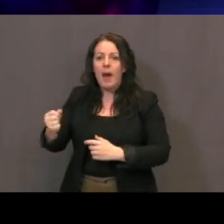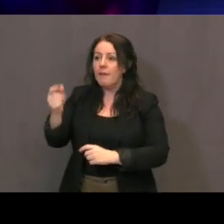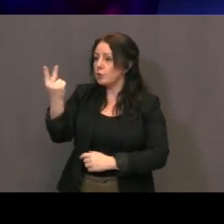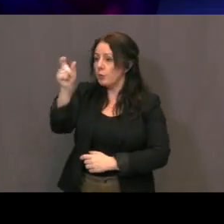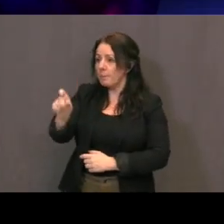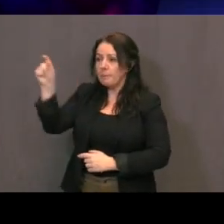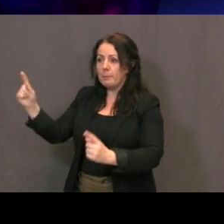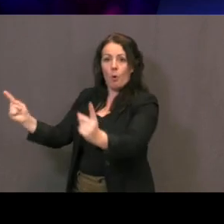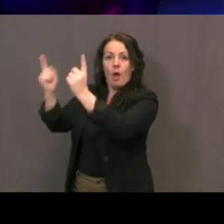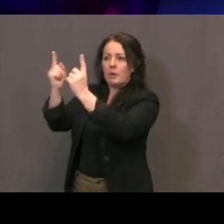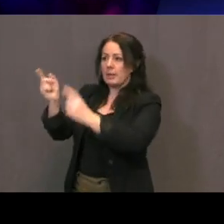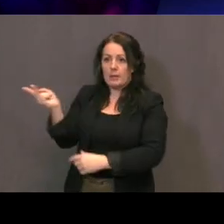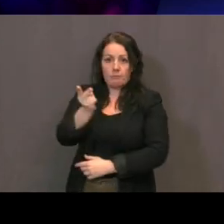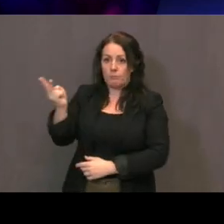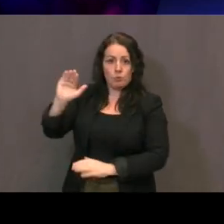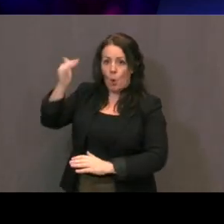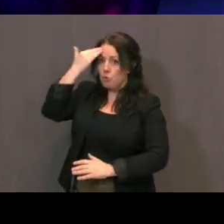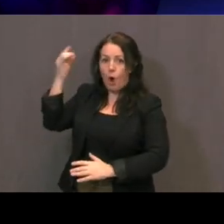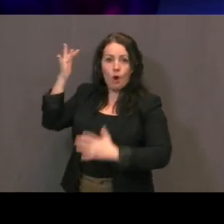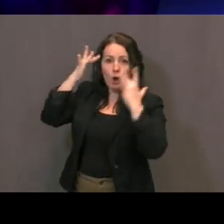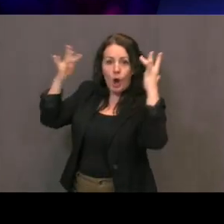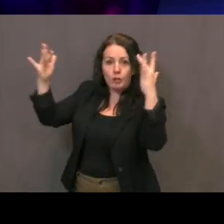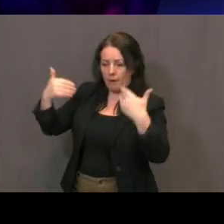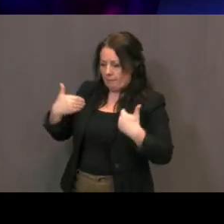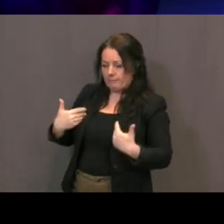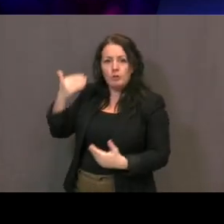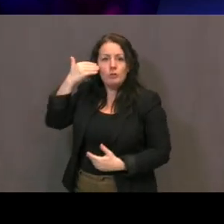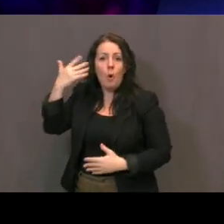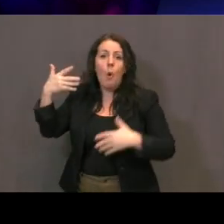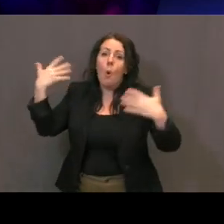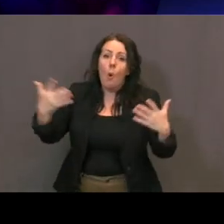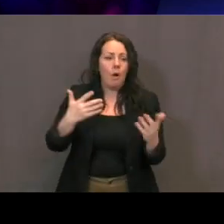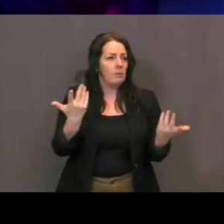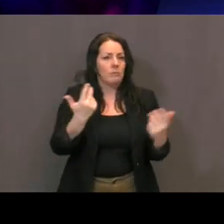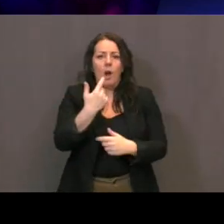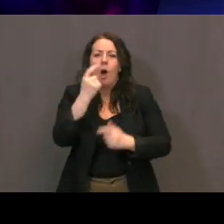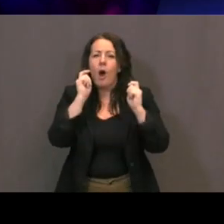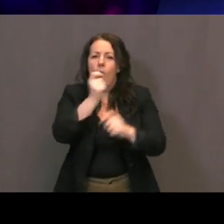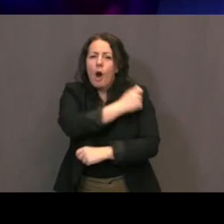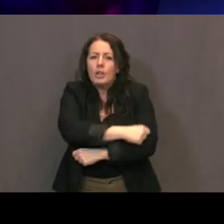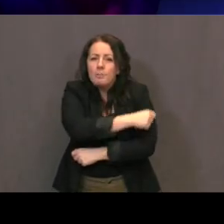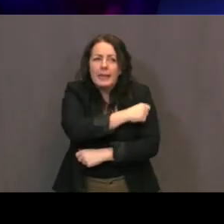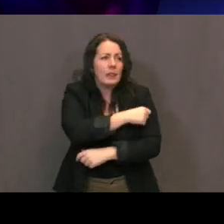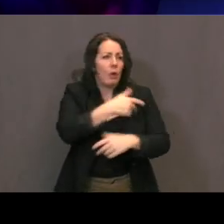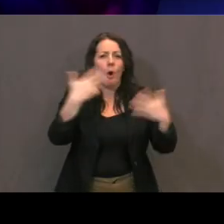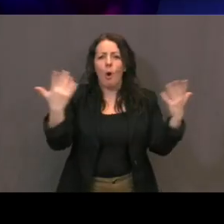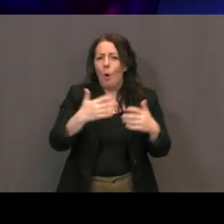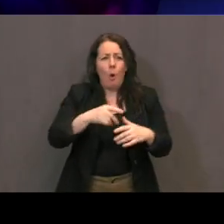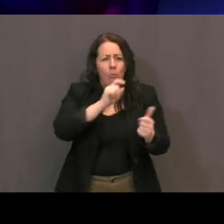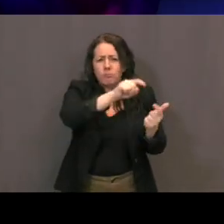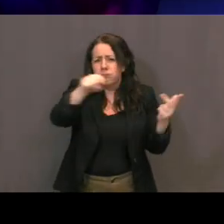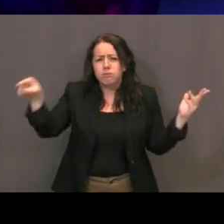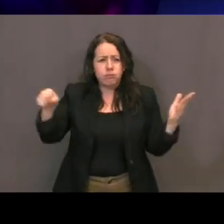healthcare providers, business, especially in multinational companies, facilitating negotiations,